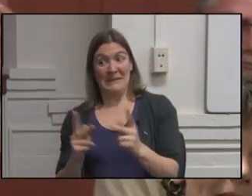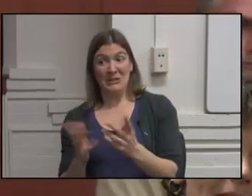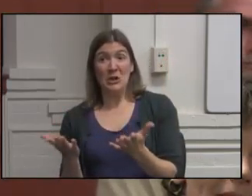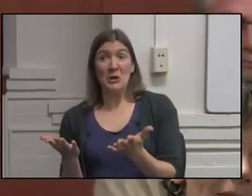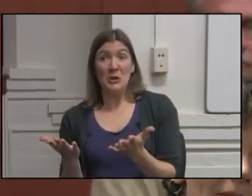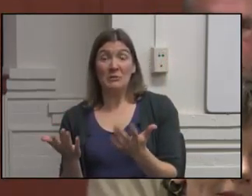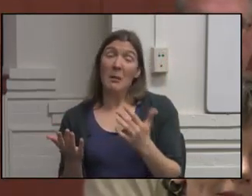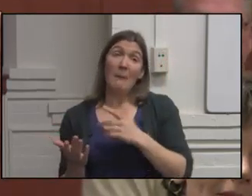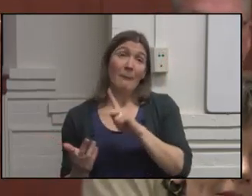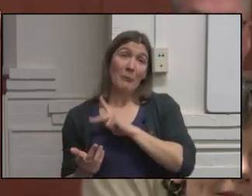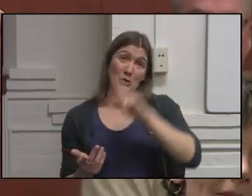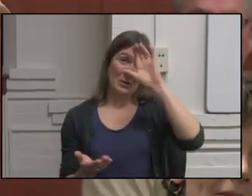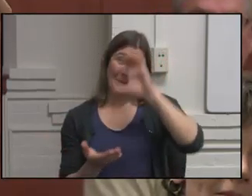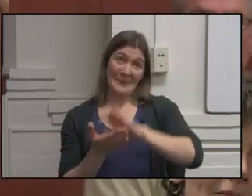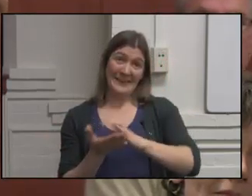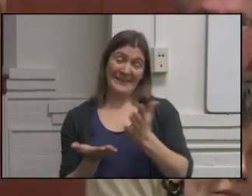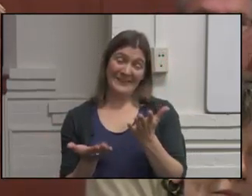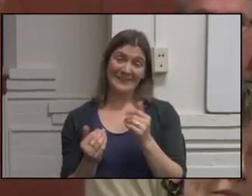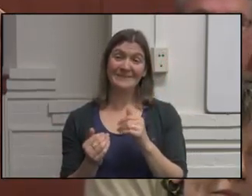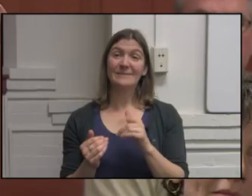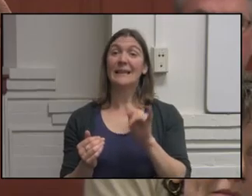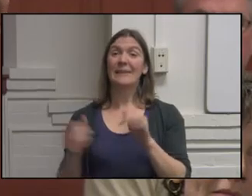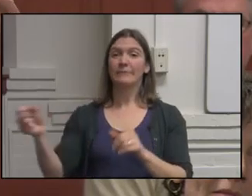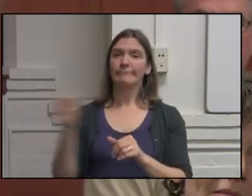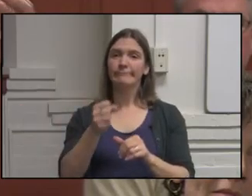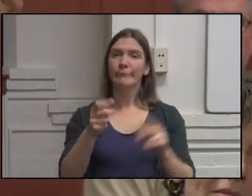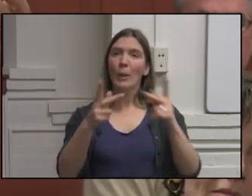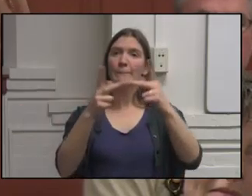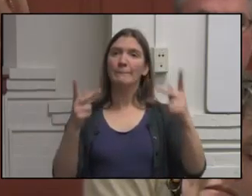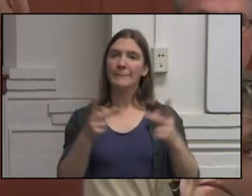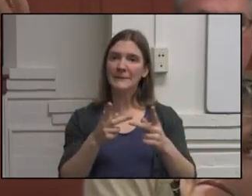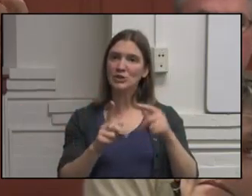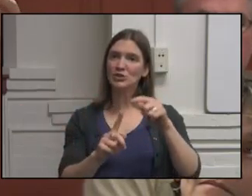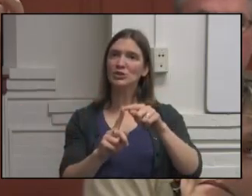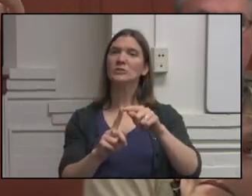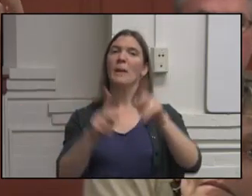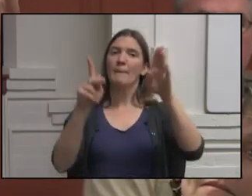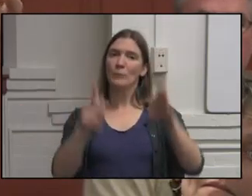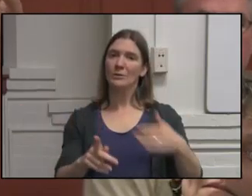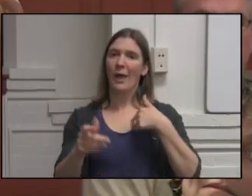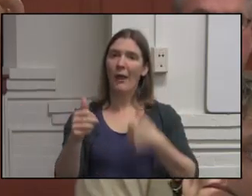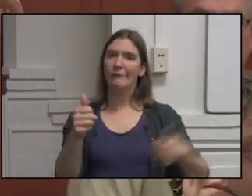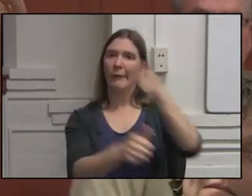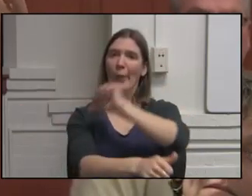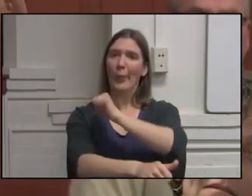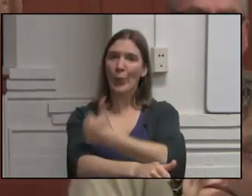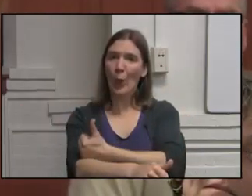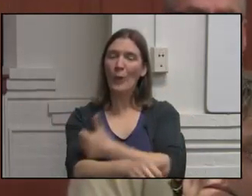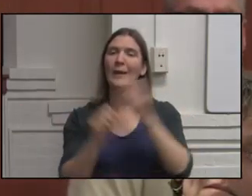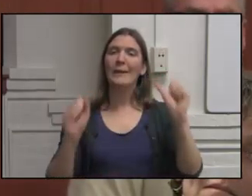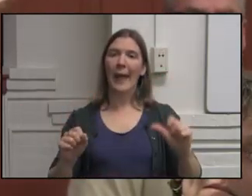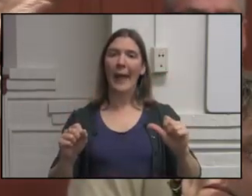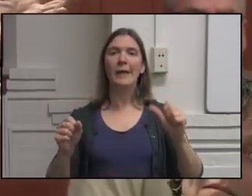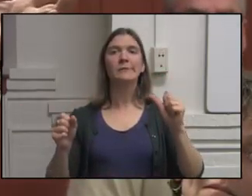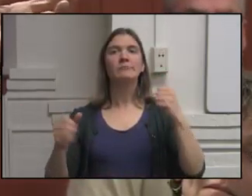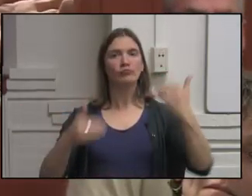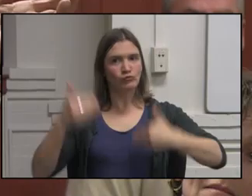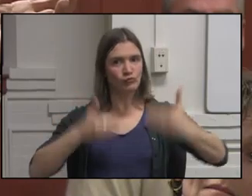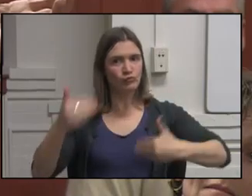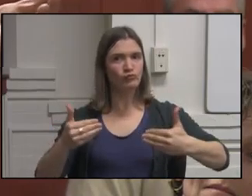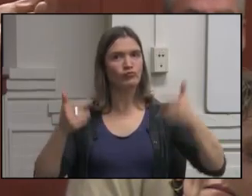my personal belief is that having a person who is in a position of authority, who has the ability, and again, I don't